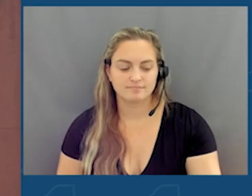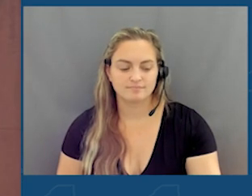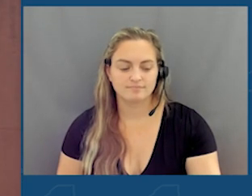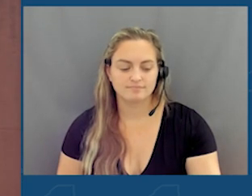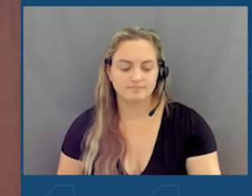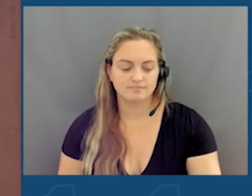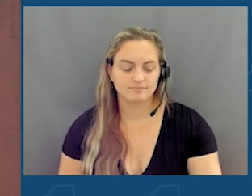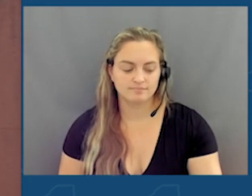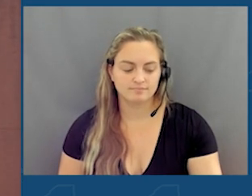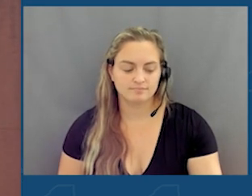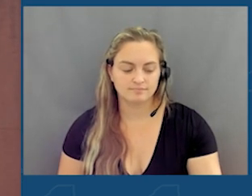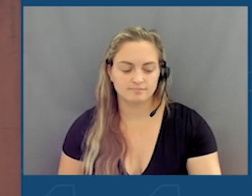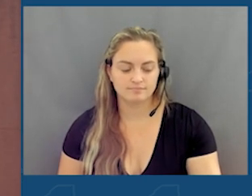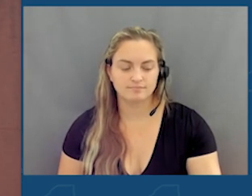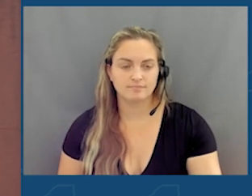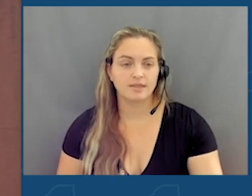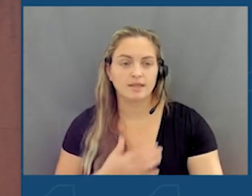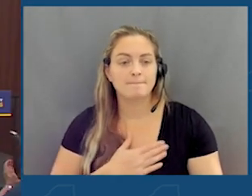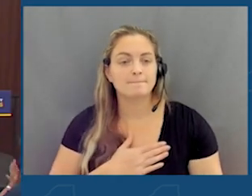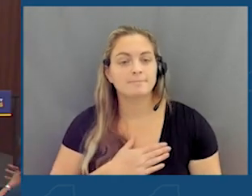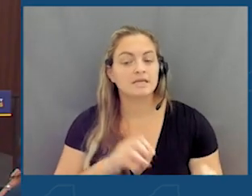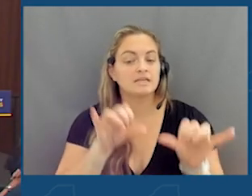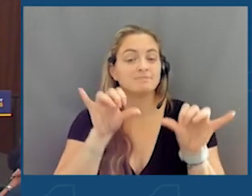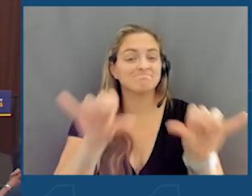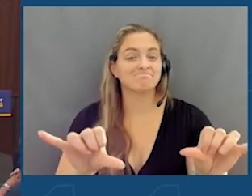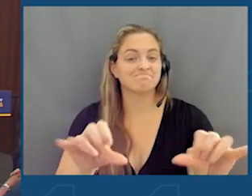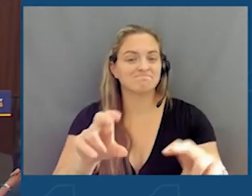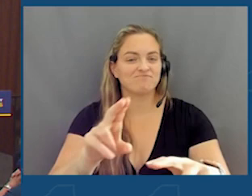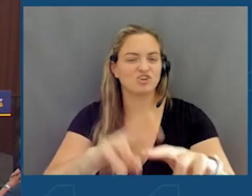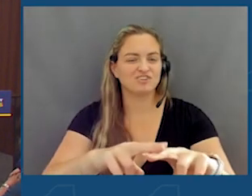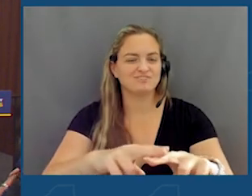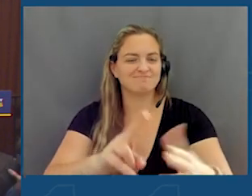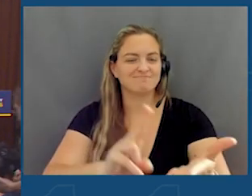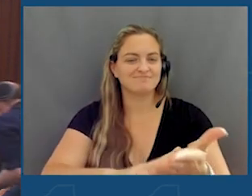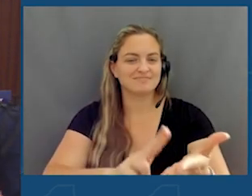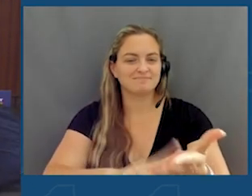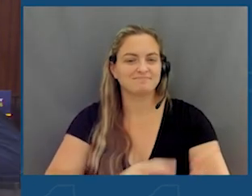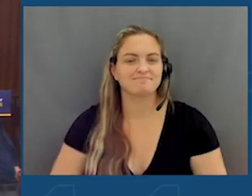Please remain seated for the bill signing and as we take photos.